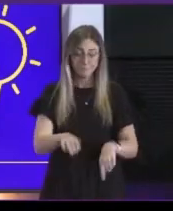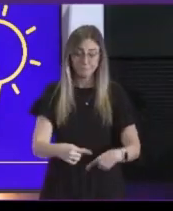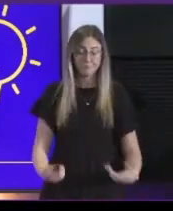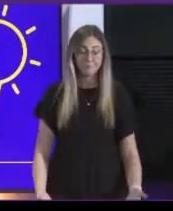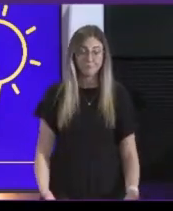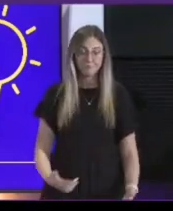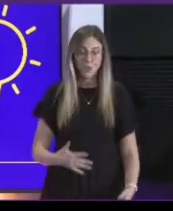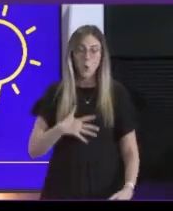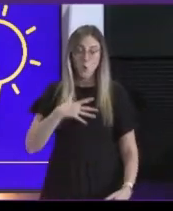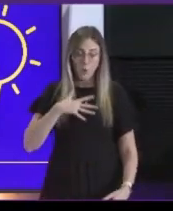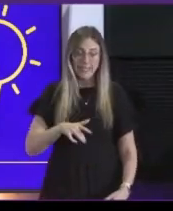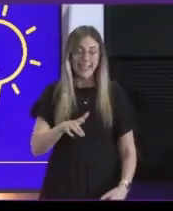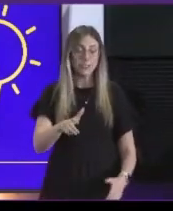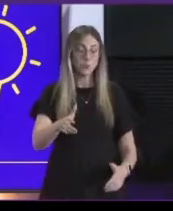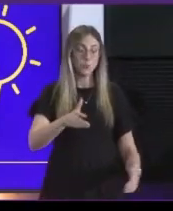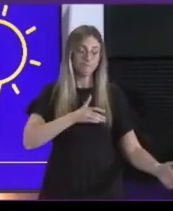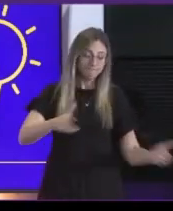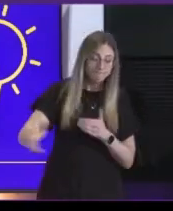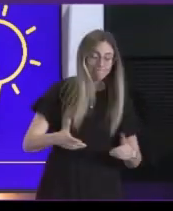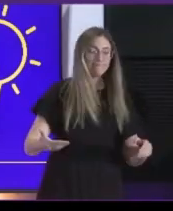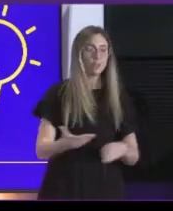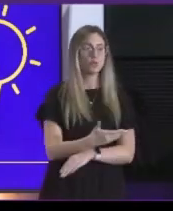Mm. We need to get them employed.